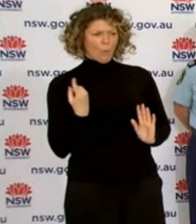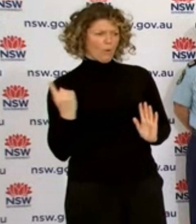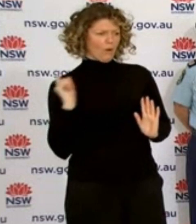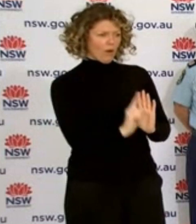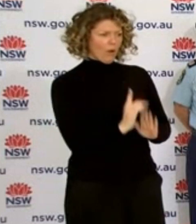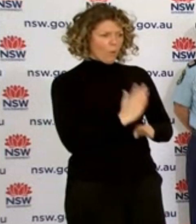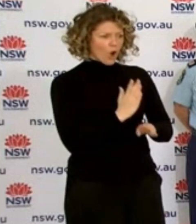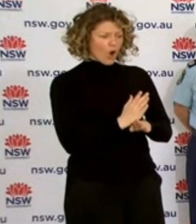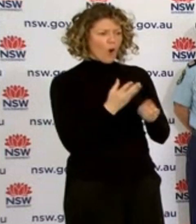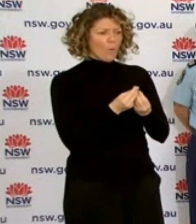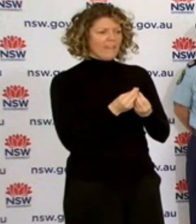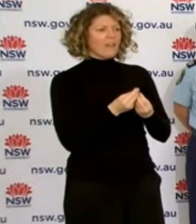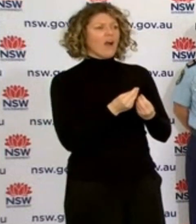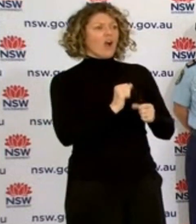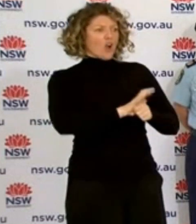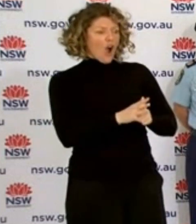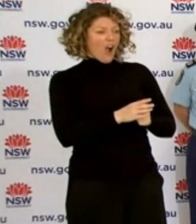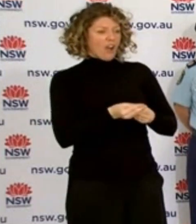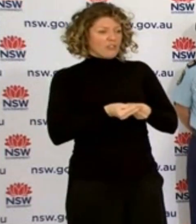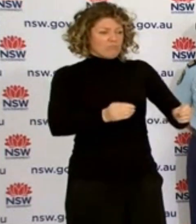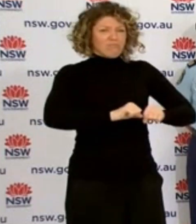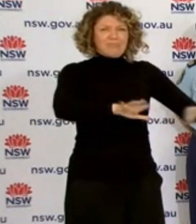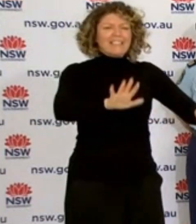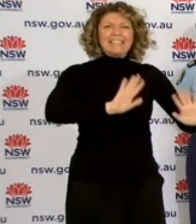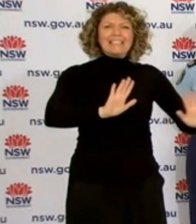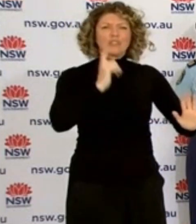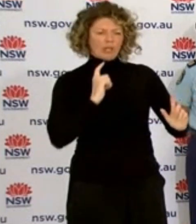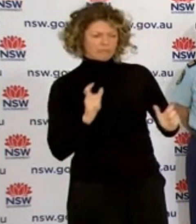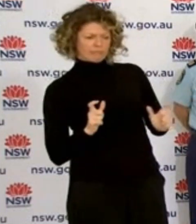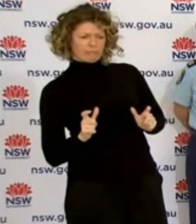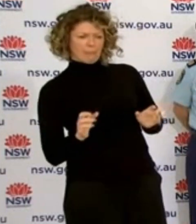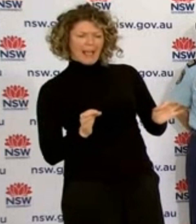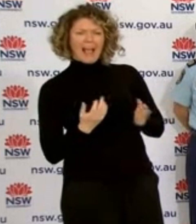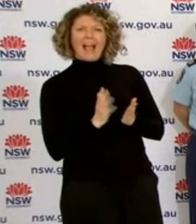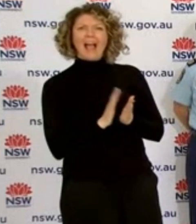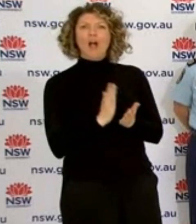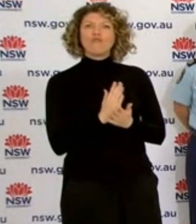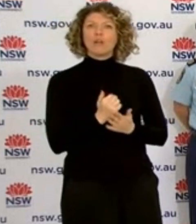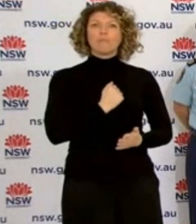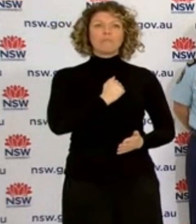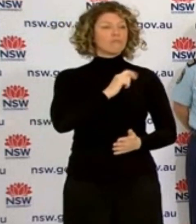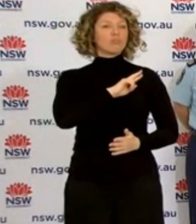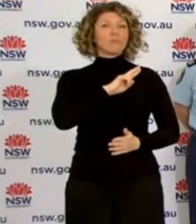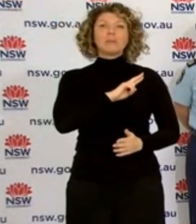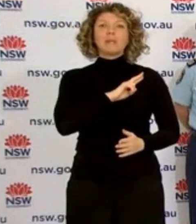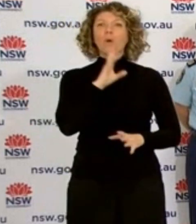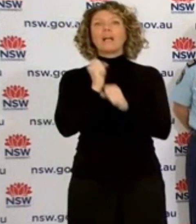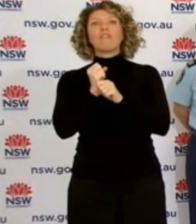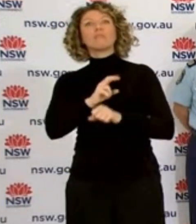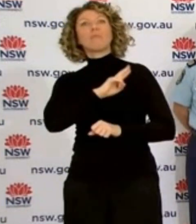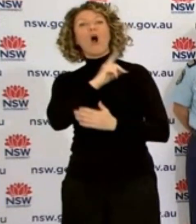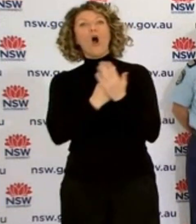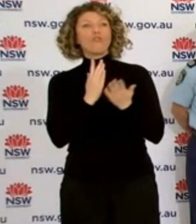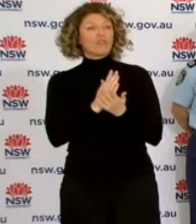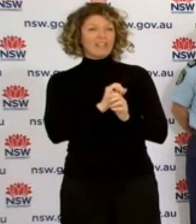has a part to play. This is not something that government can solve alone, but I'm laying it out there. This is a choice, and I